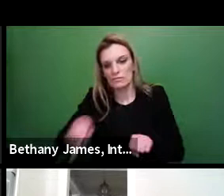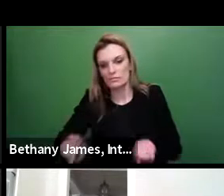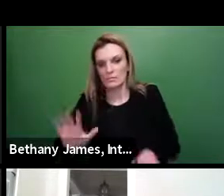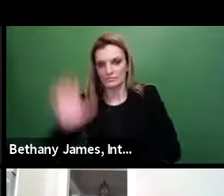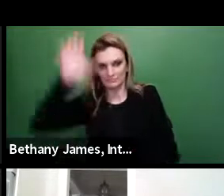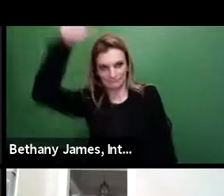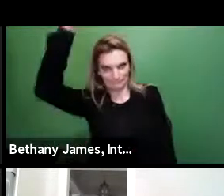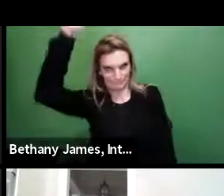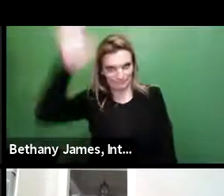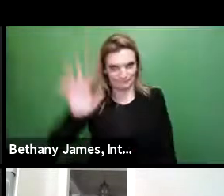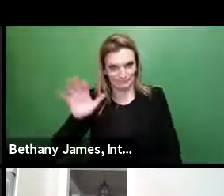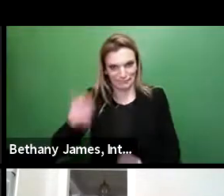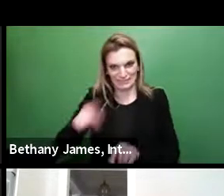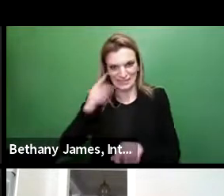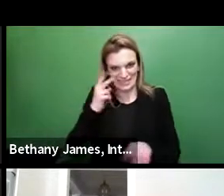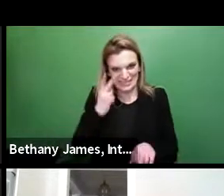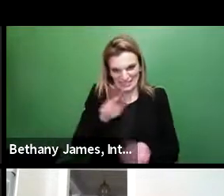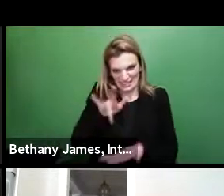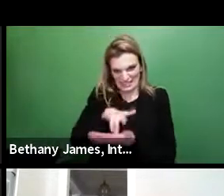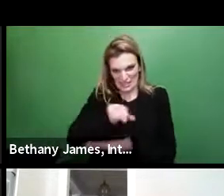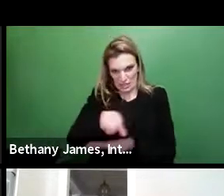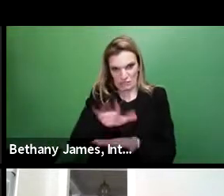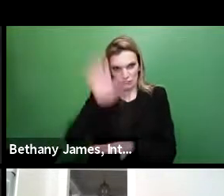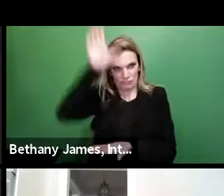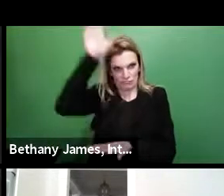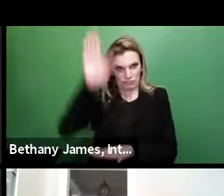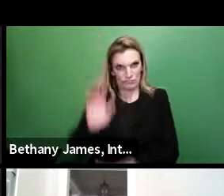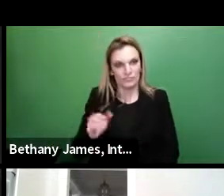center of the screen. Callers must press